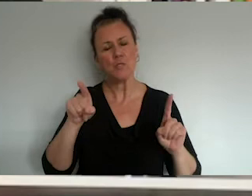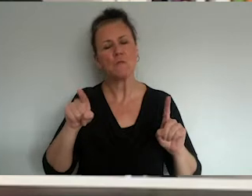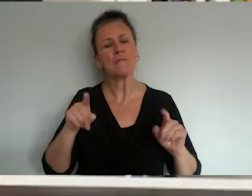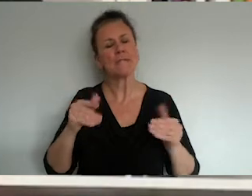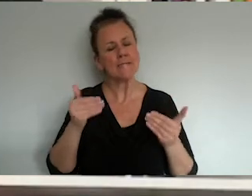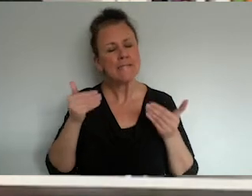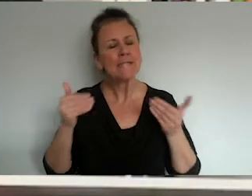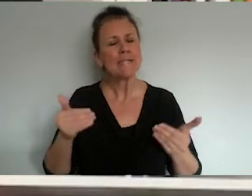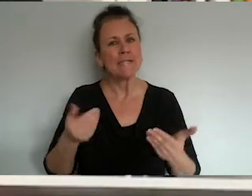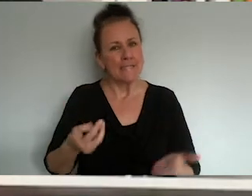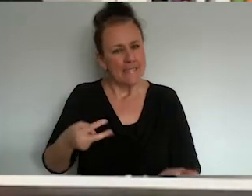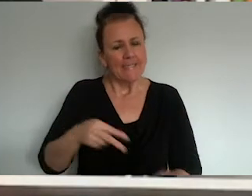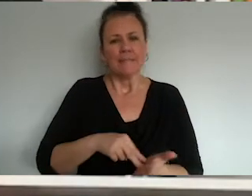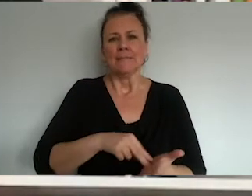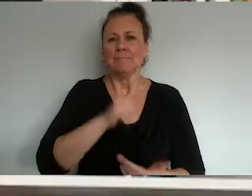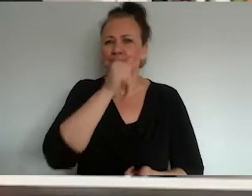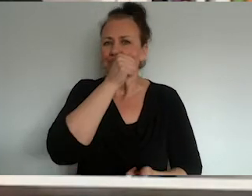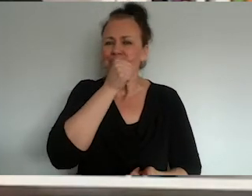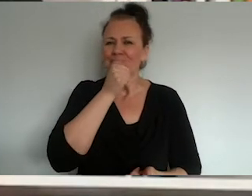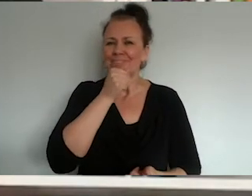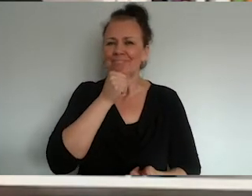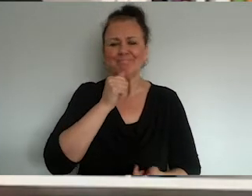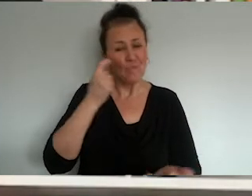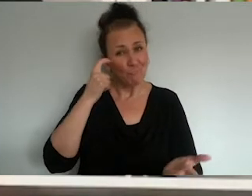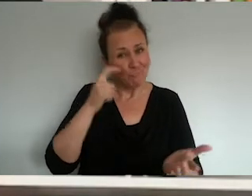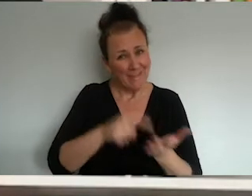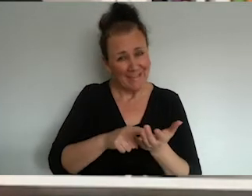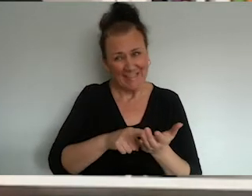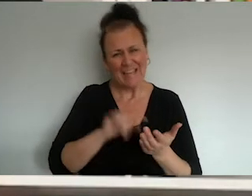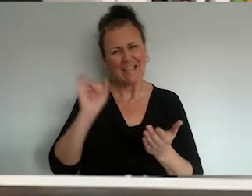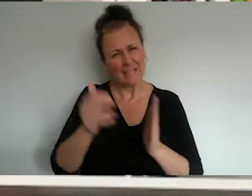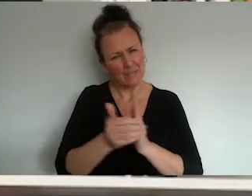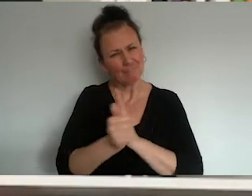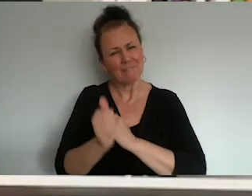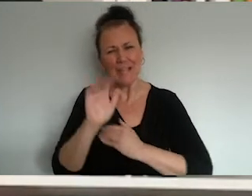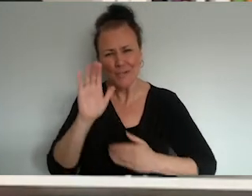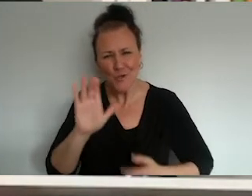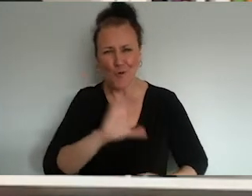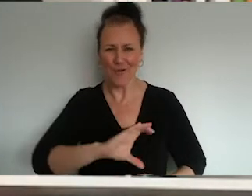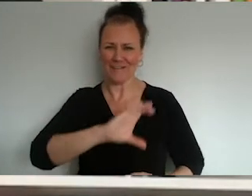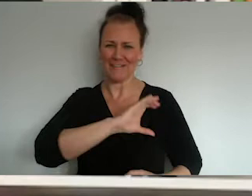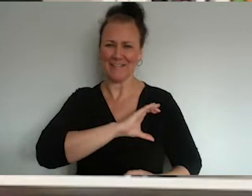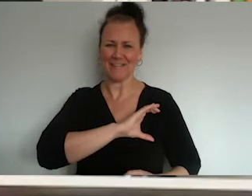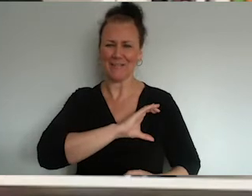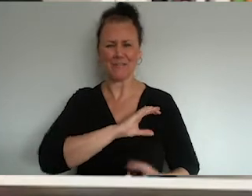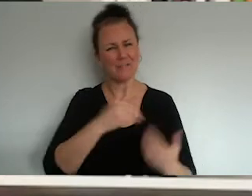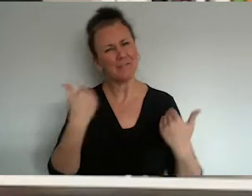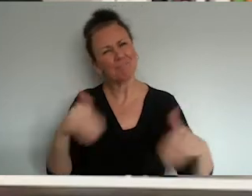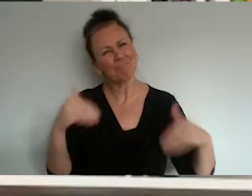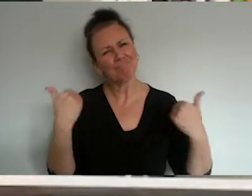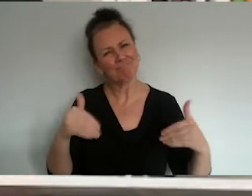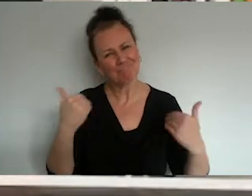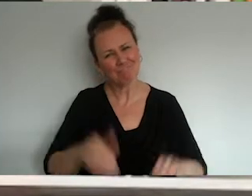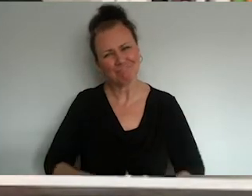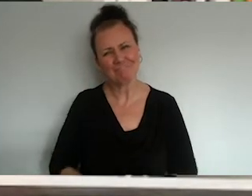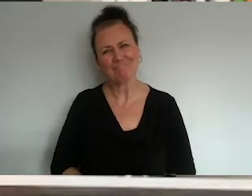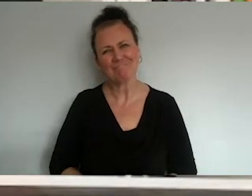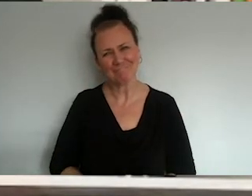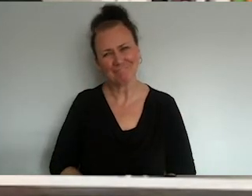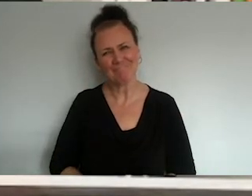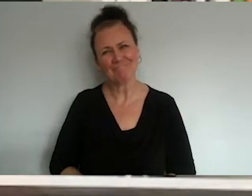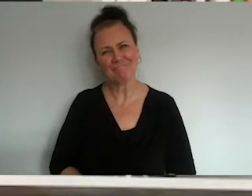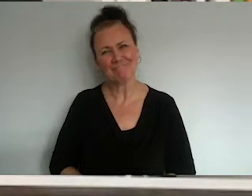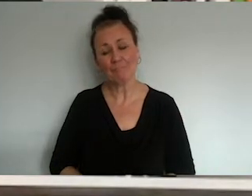challenge and passed much harder tests of your character and capabilities than anyone could have bargained for.